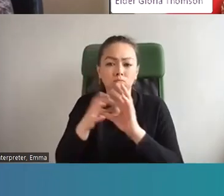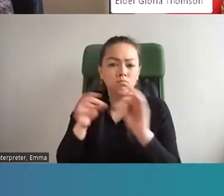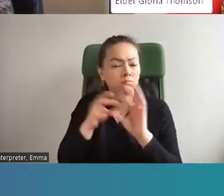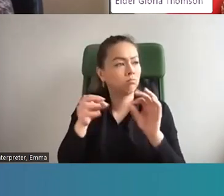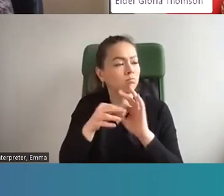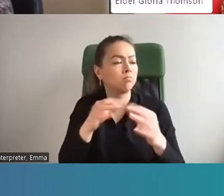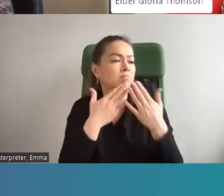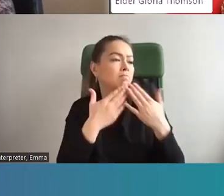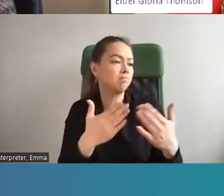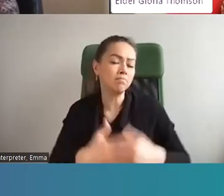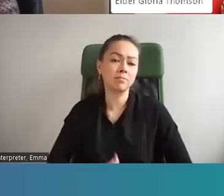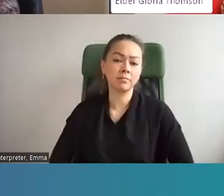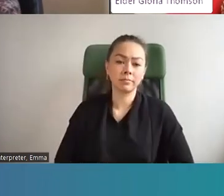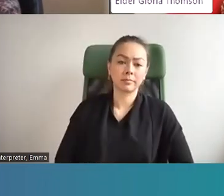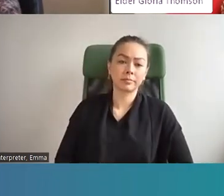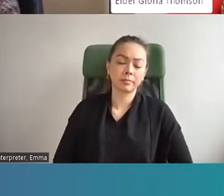today.